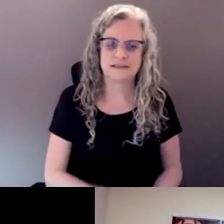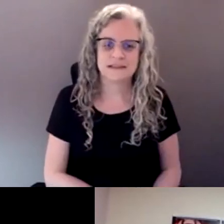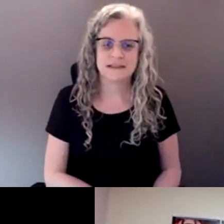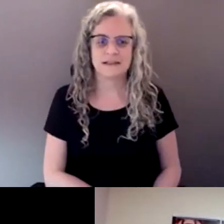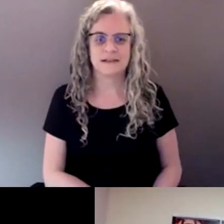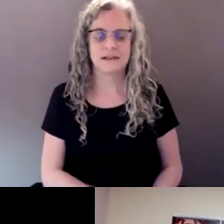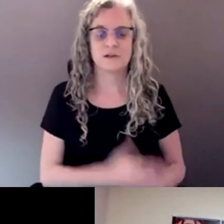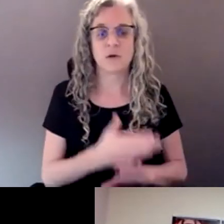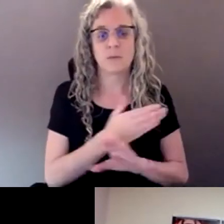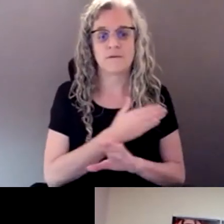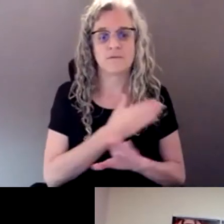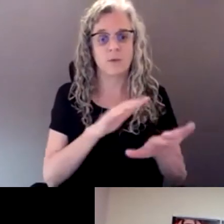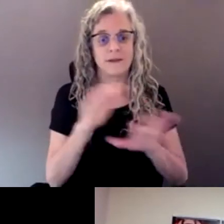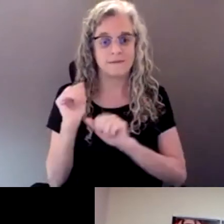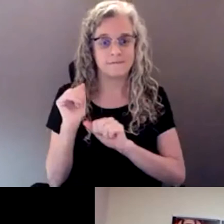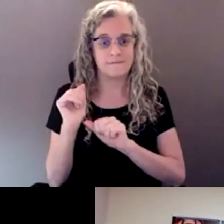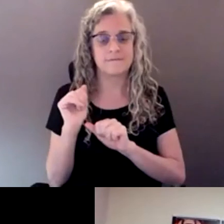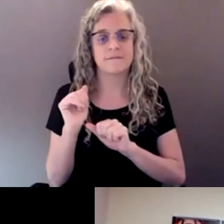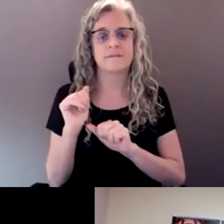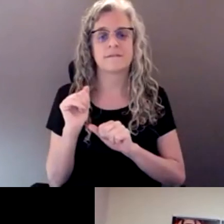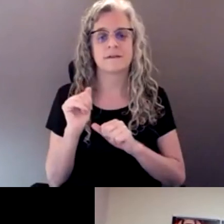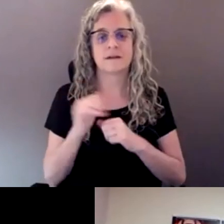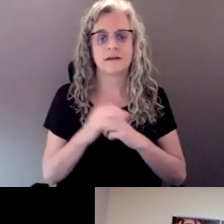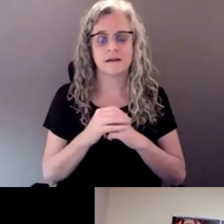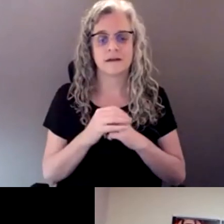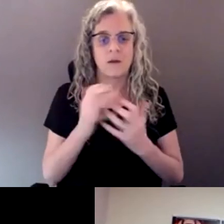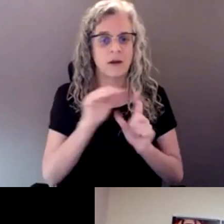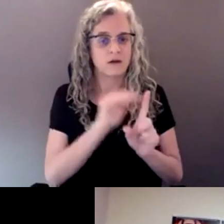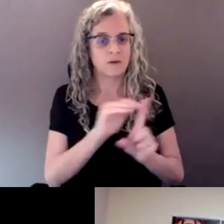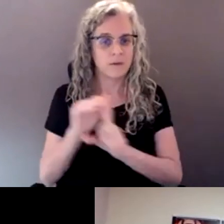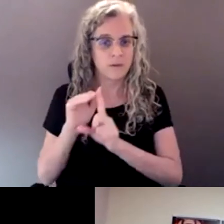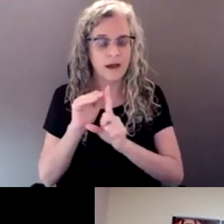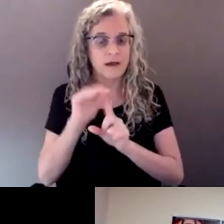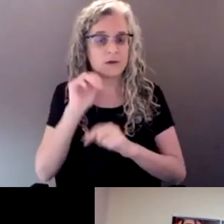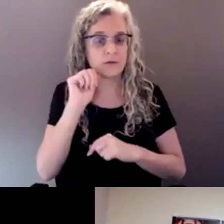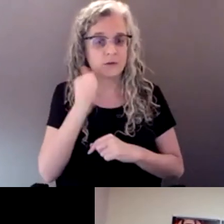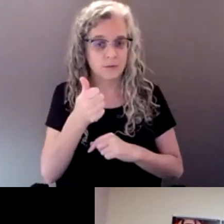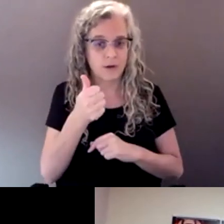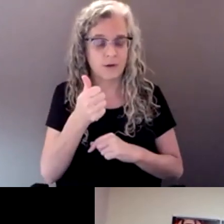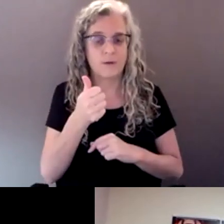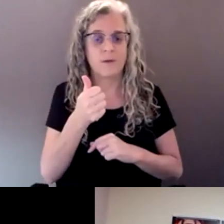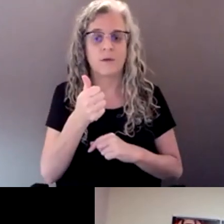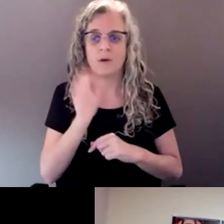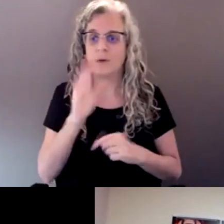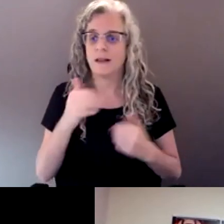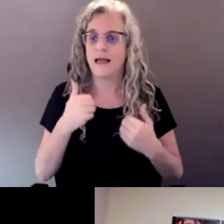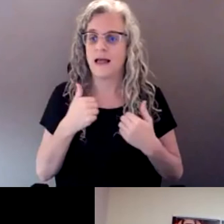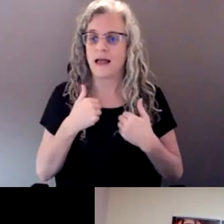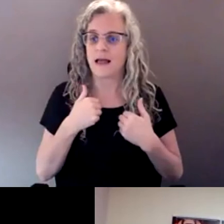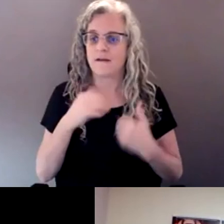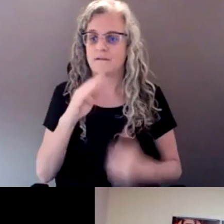before I let everyone go, I just want to remind everybody that tomorrow we are having the